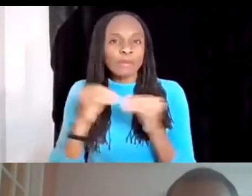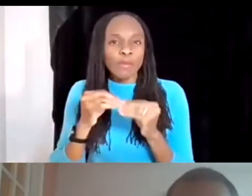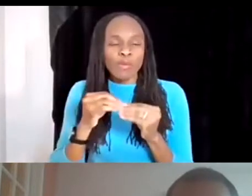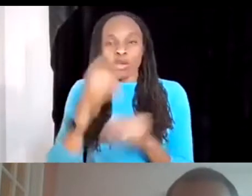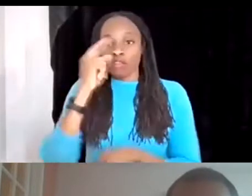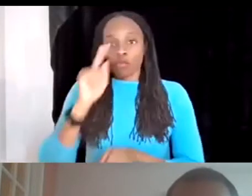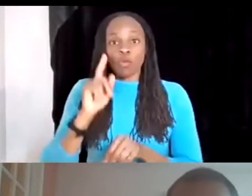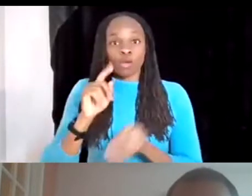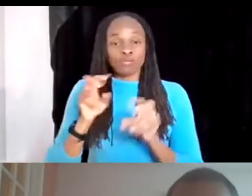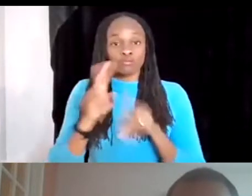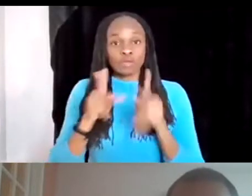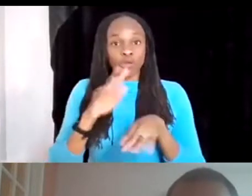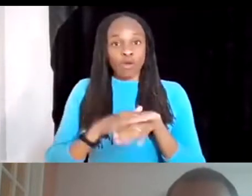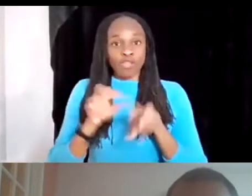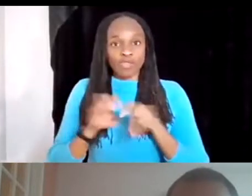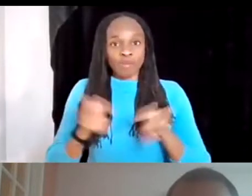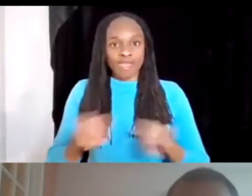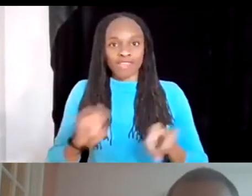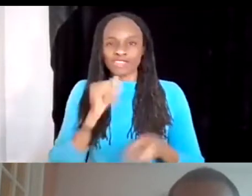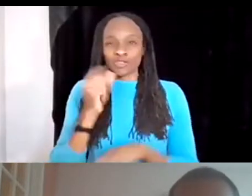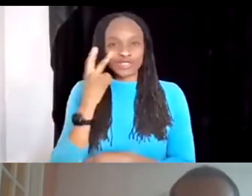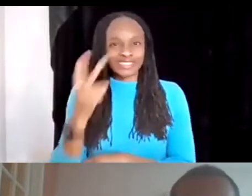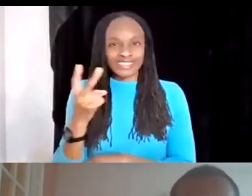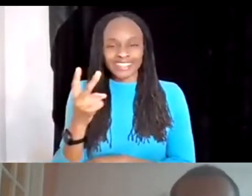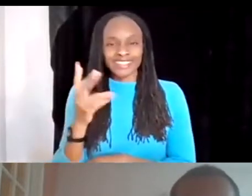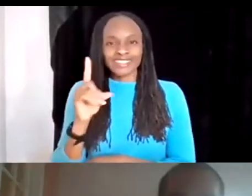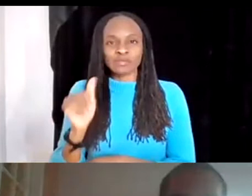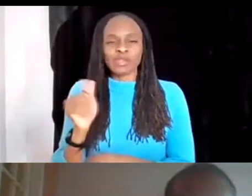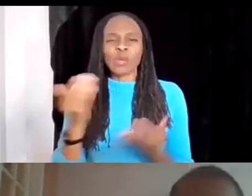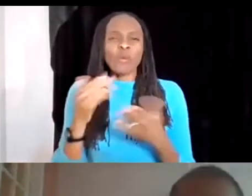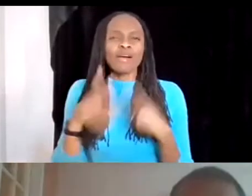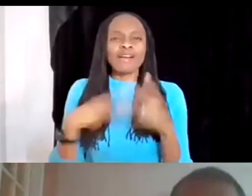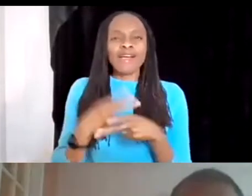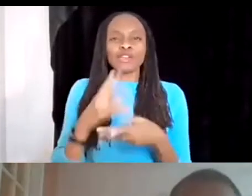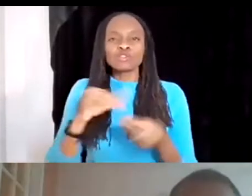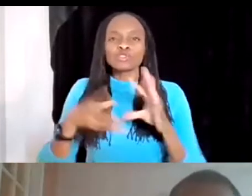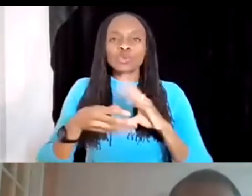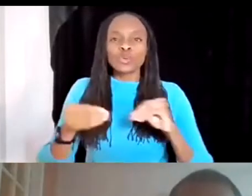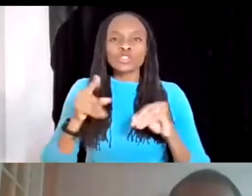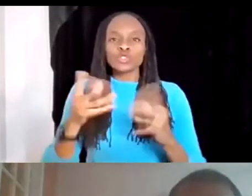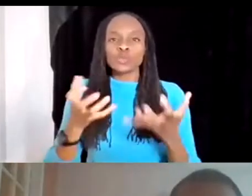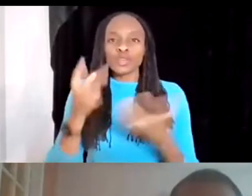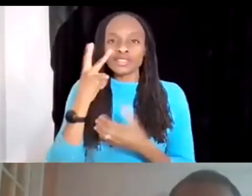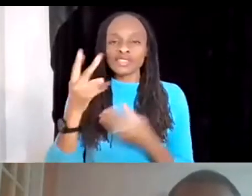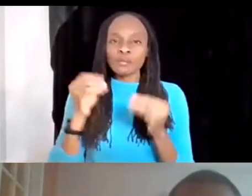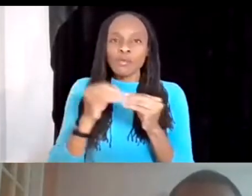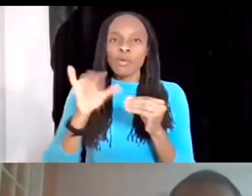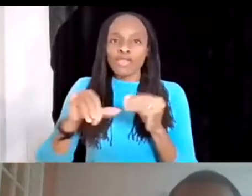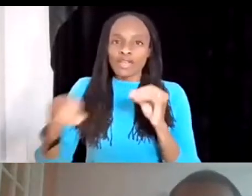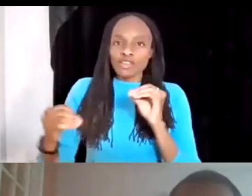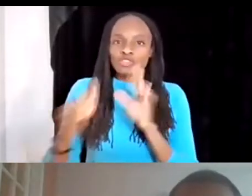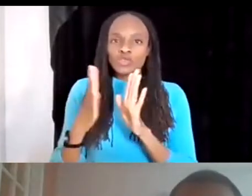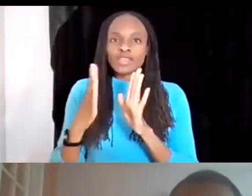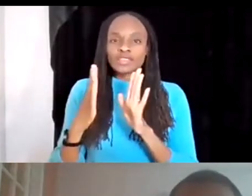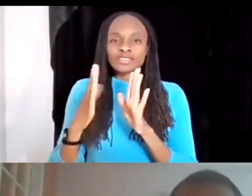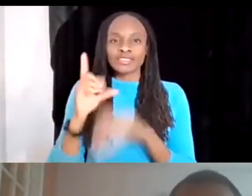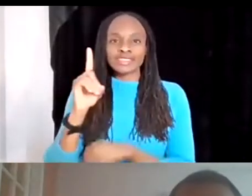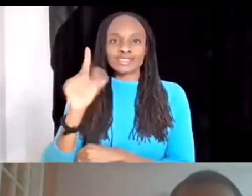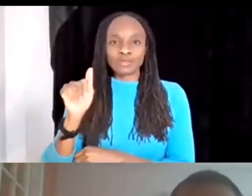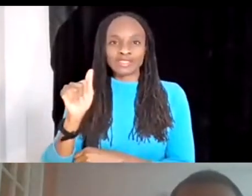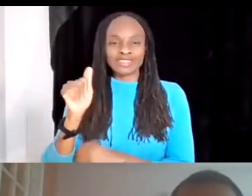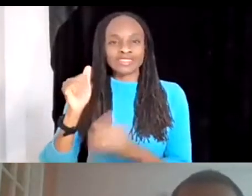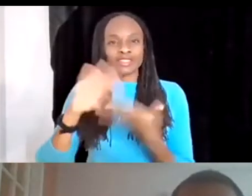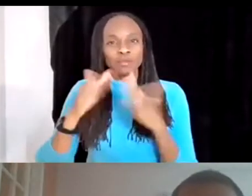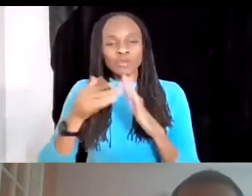have a disability, what sort of questions or stories would you like to see more of that address the disability community? I think we see a lot